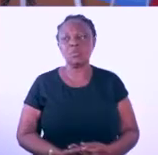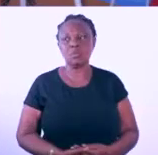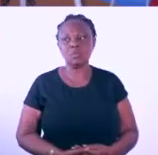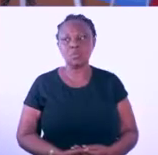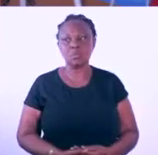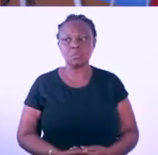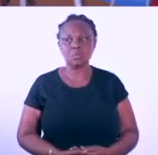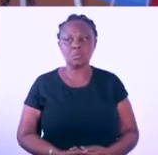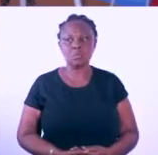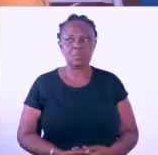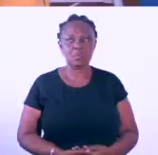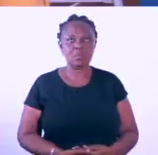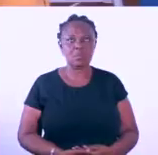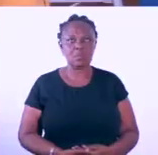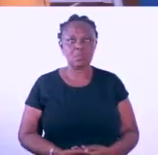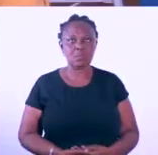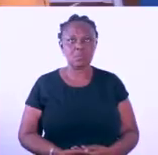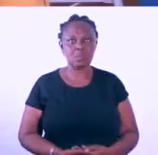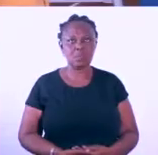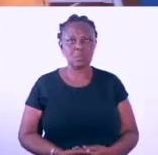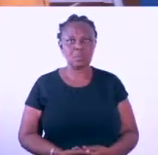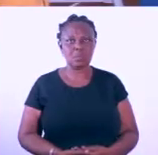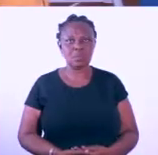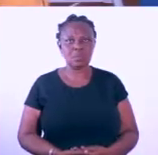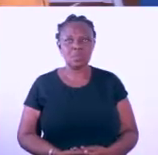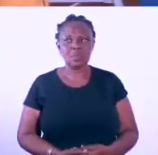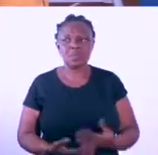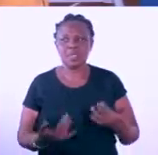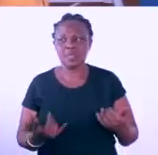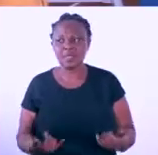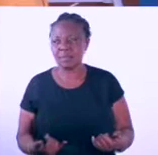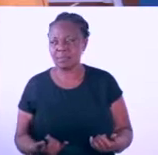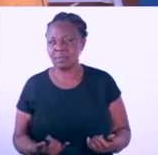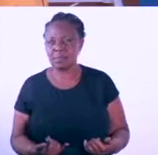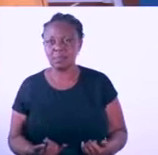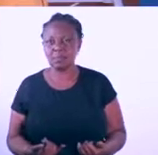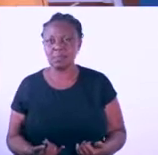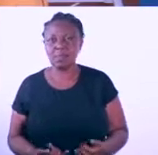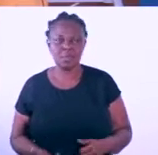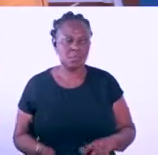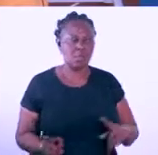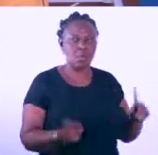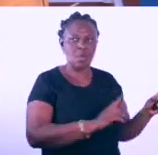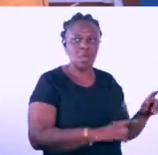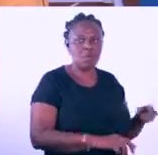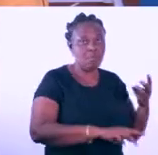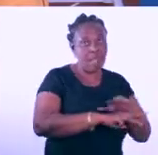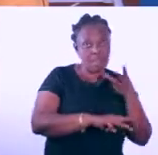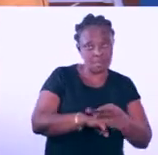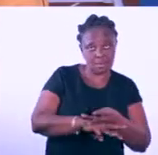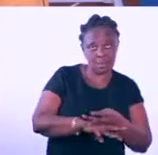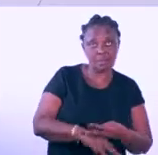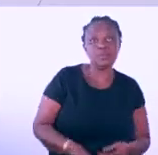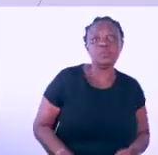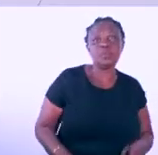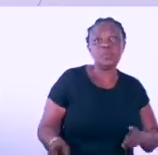Now, we will go to the mathematics.